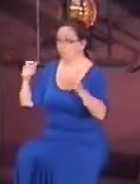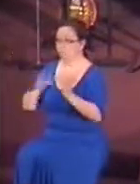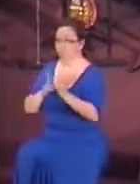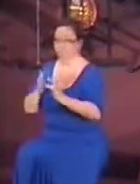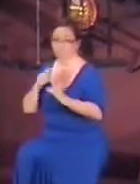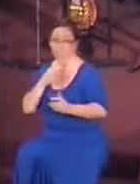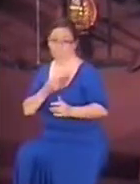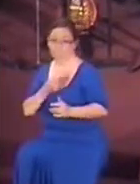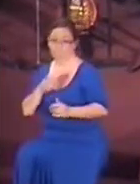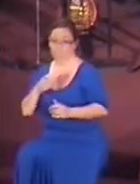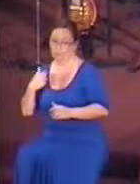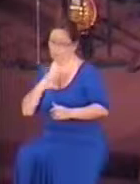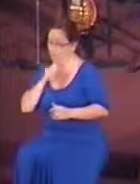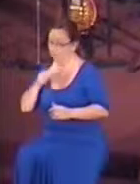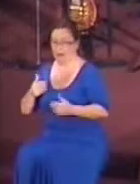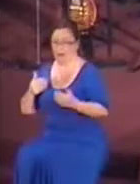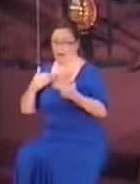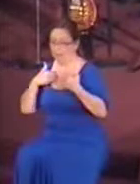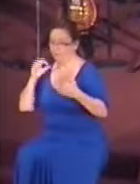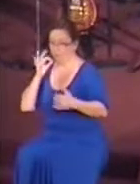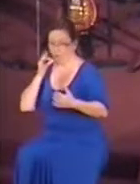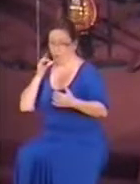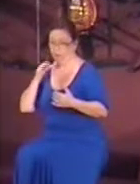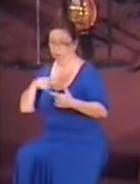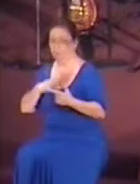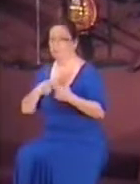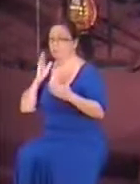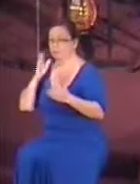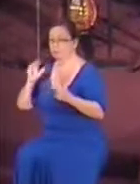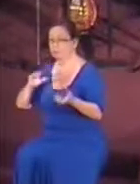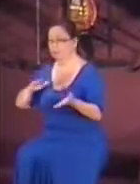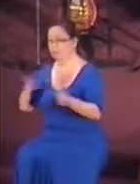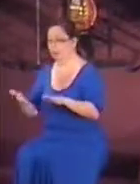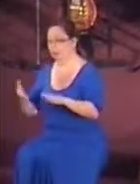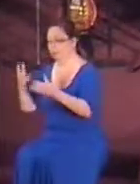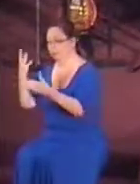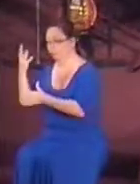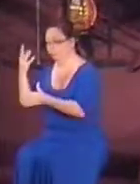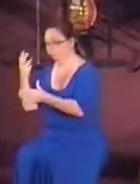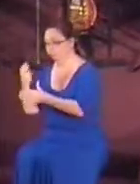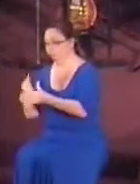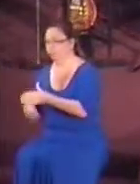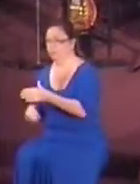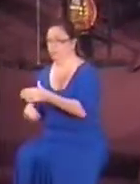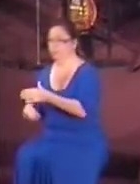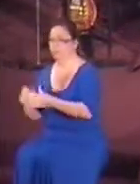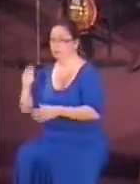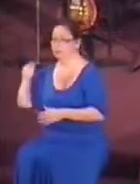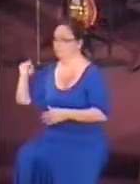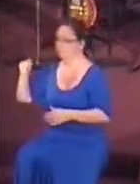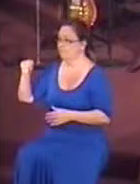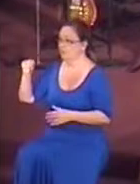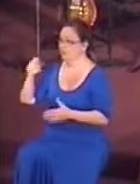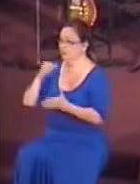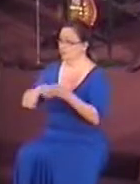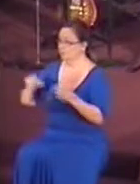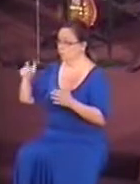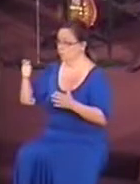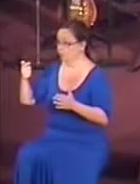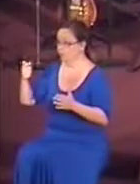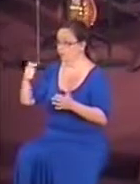saying that because we're not producing the fruit that we should, it's going to die and wither away. And in Matthew chapter 21, verse